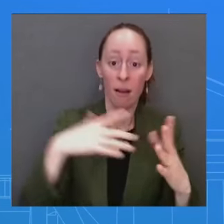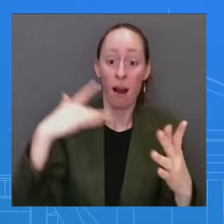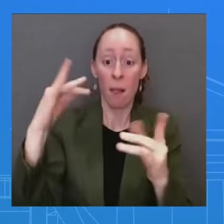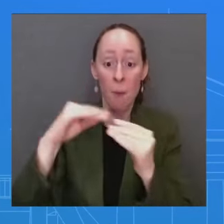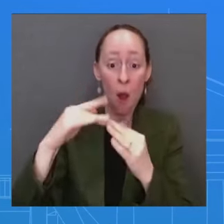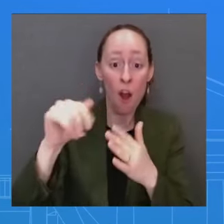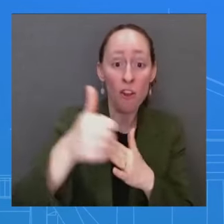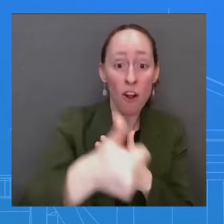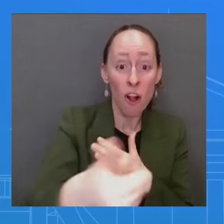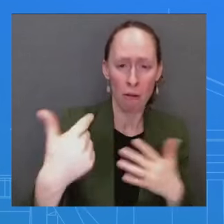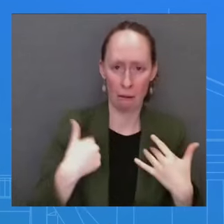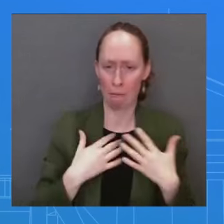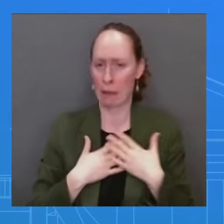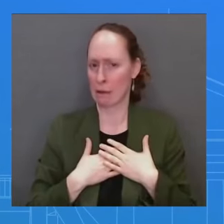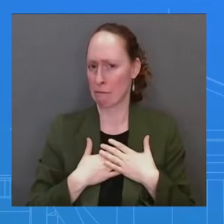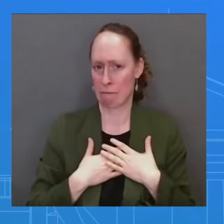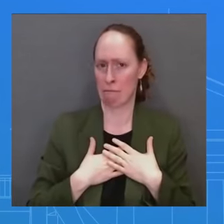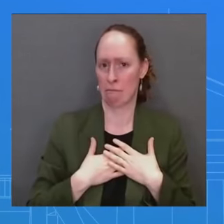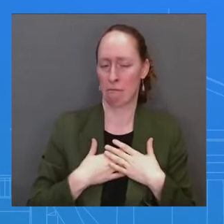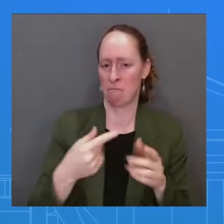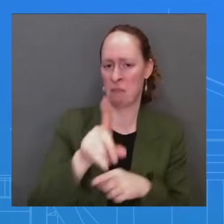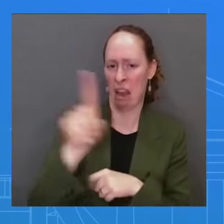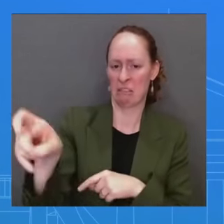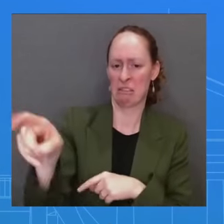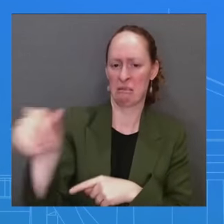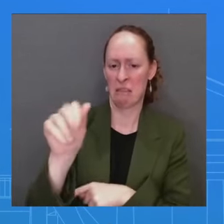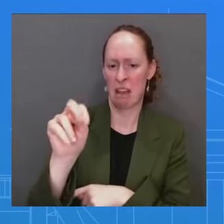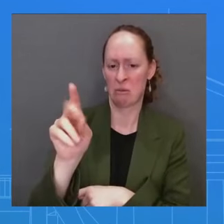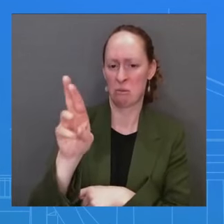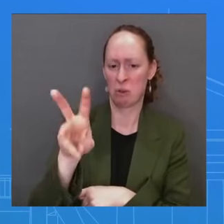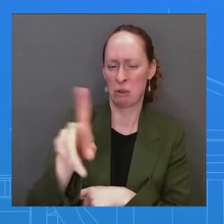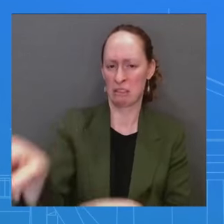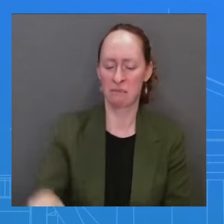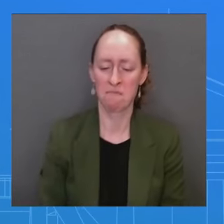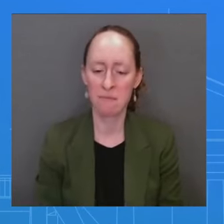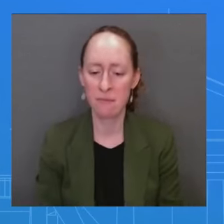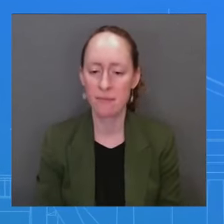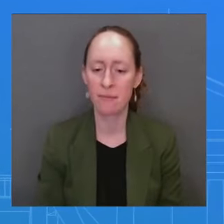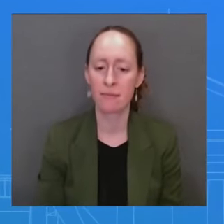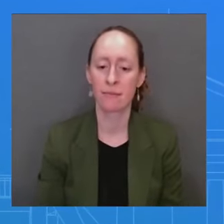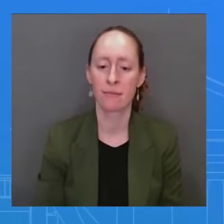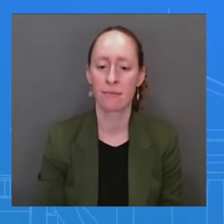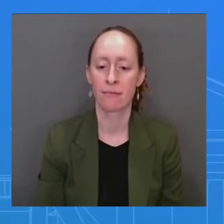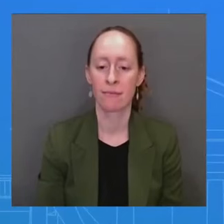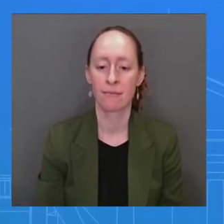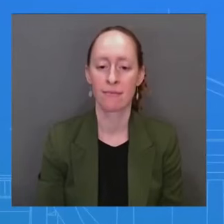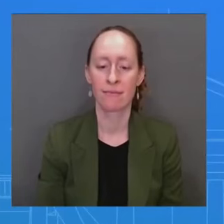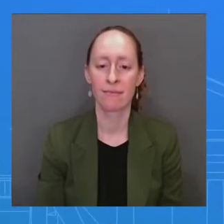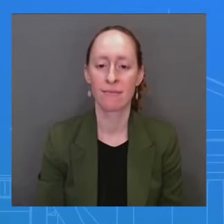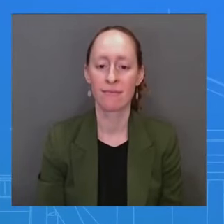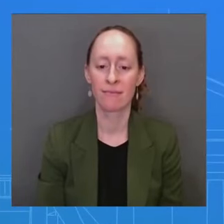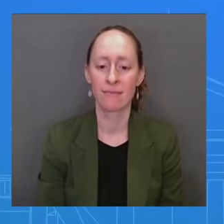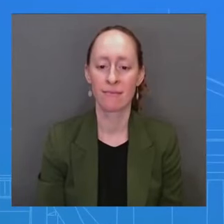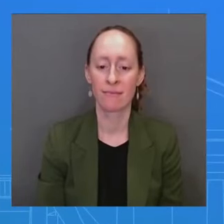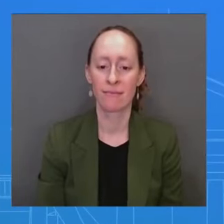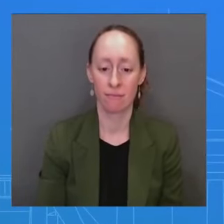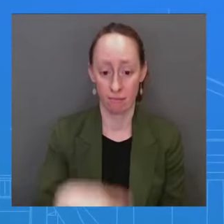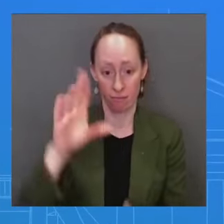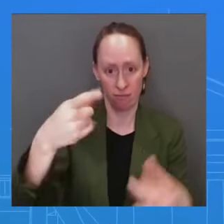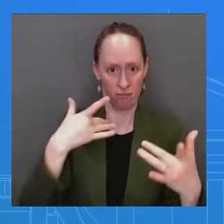but that's how his portfolio is being taken care of from here. Is the White House preparing for any other staffing departures as the